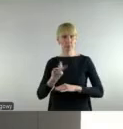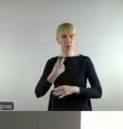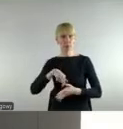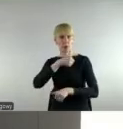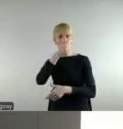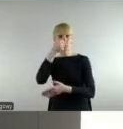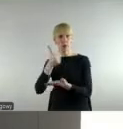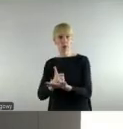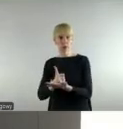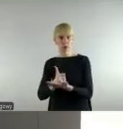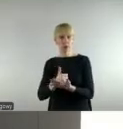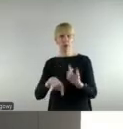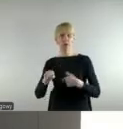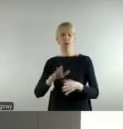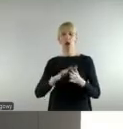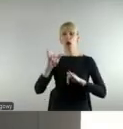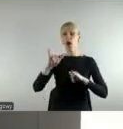county command center